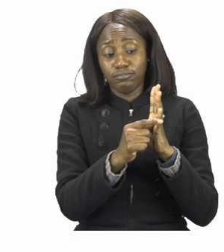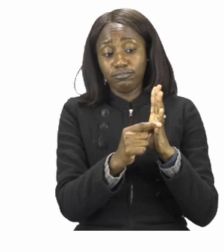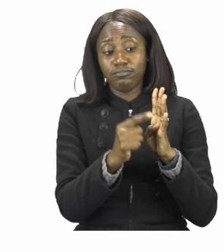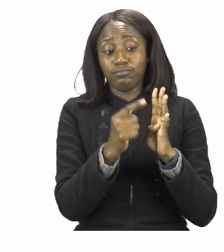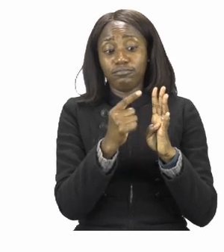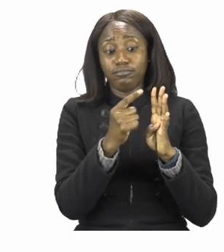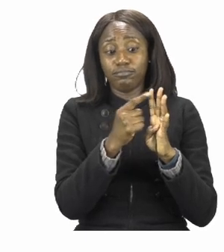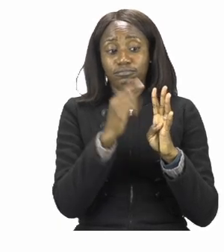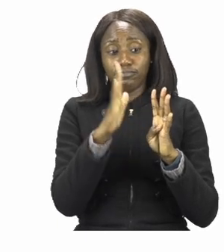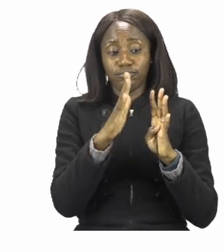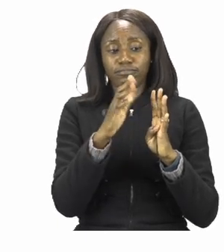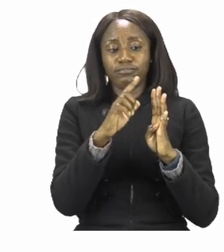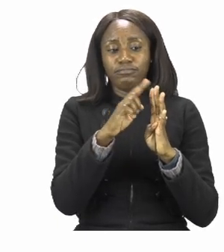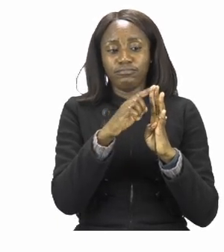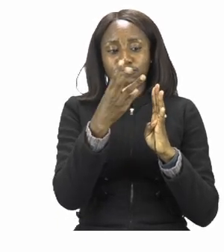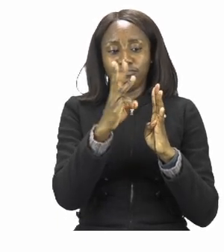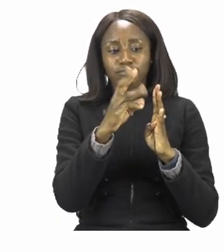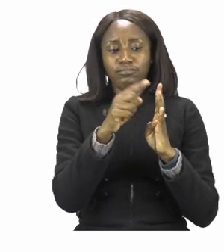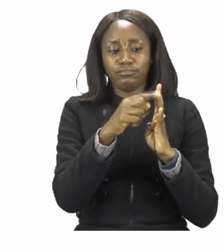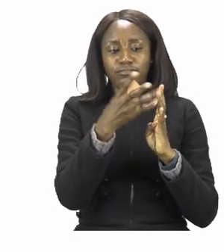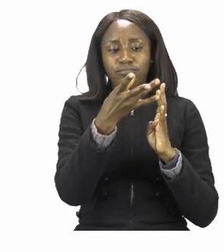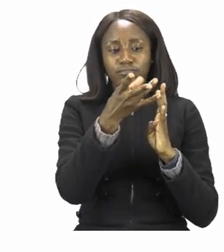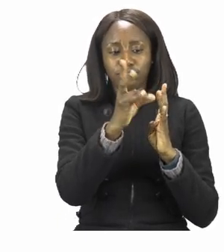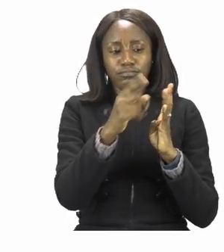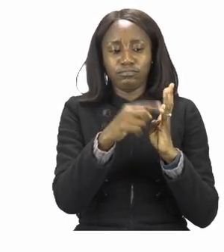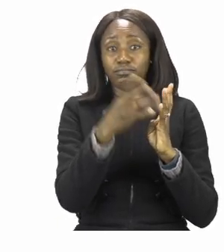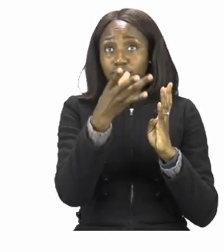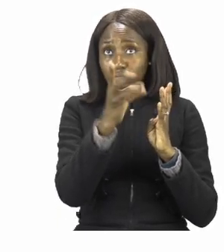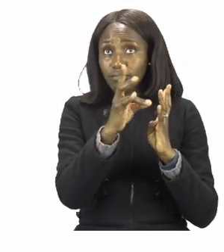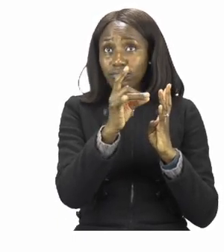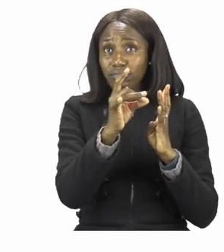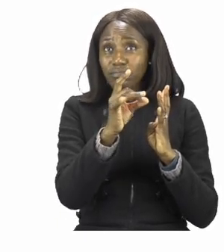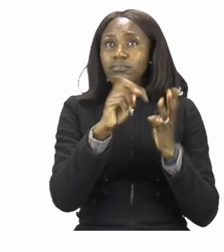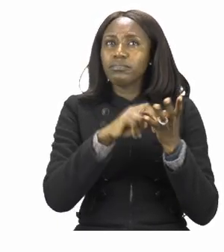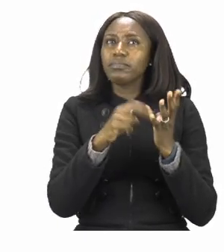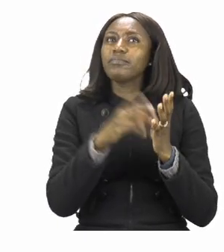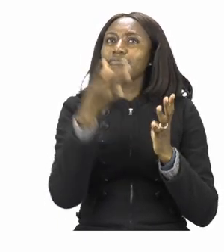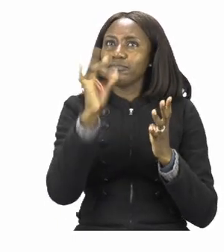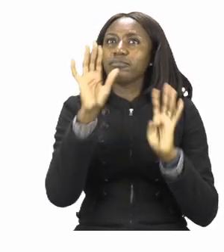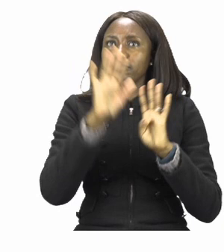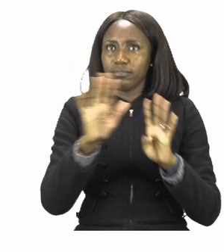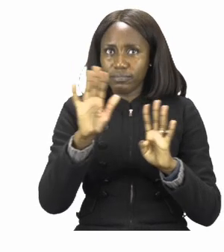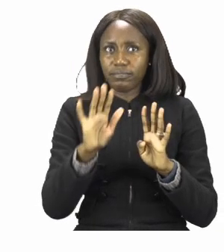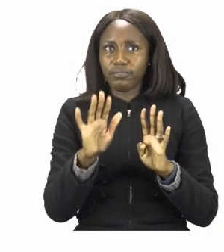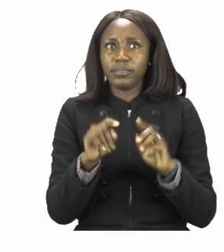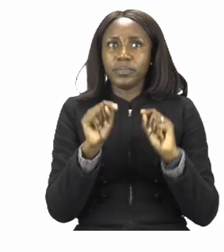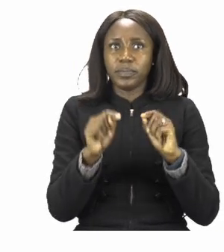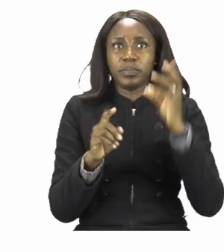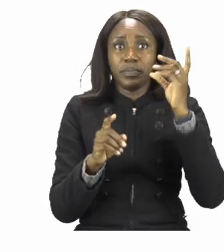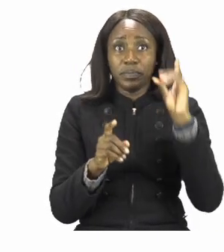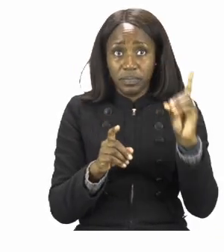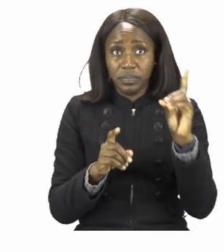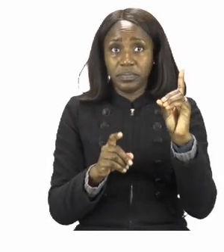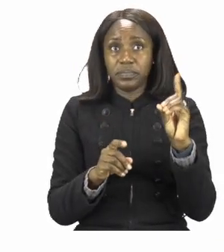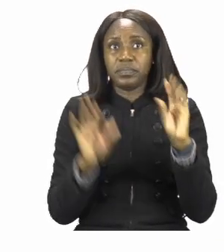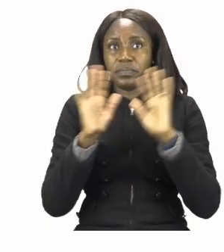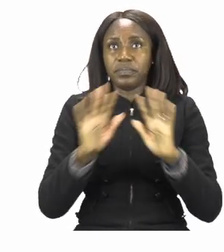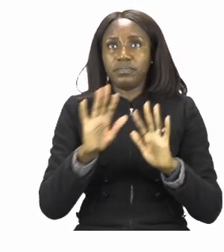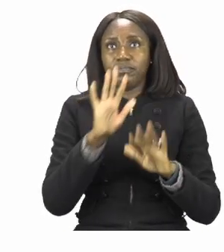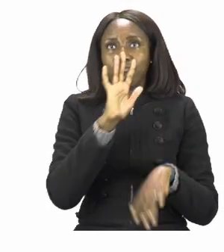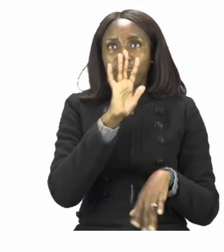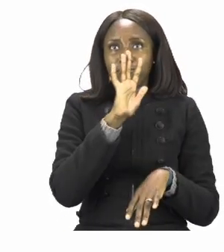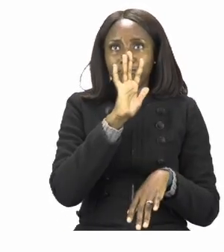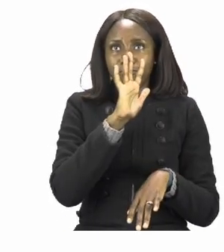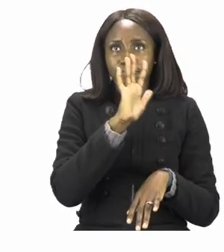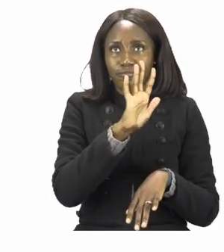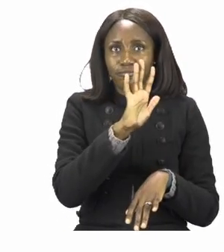For D, you will be counting in fives from 40 to 70. Then don't